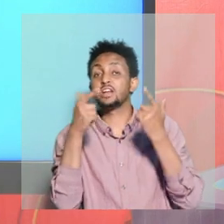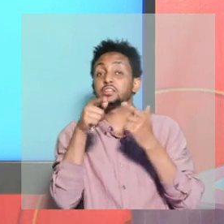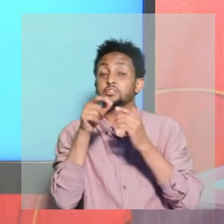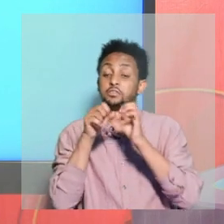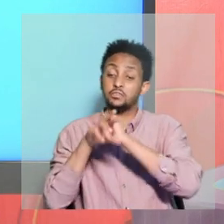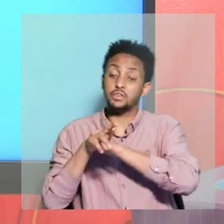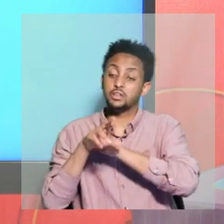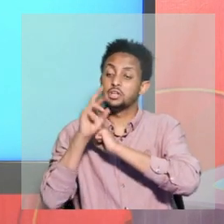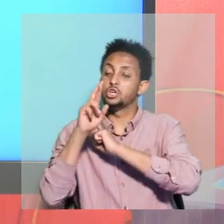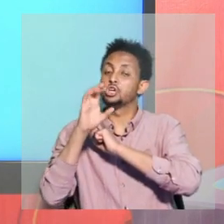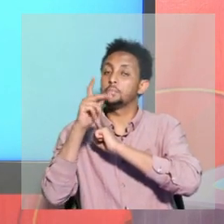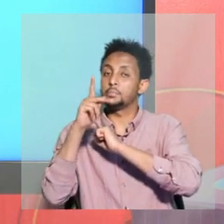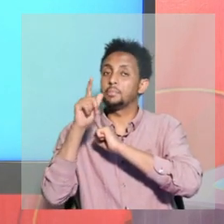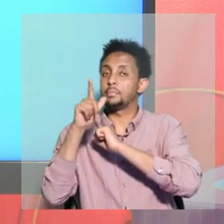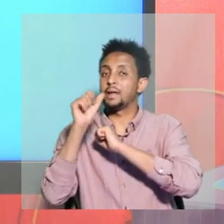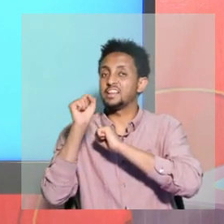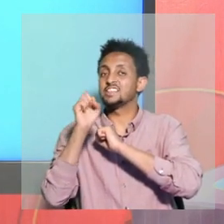a